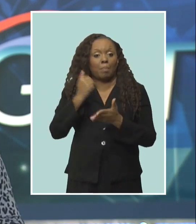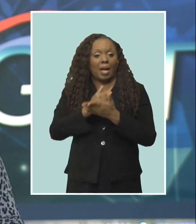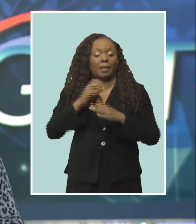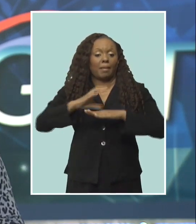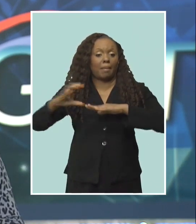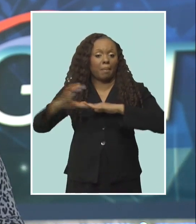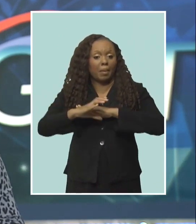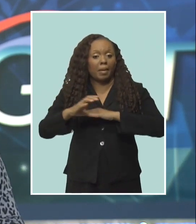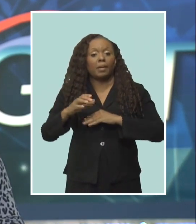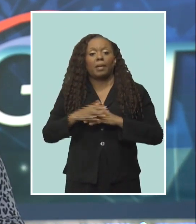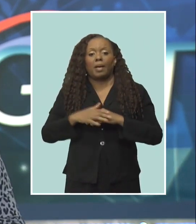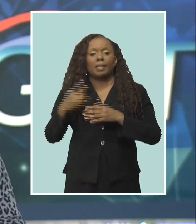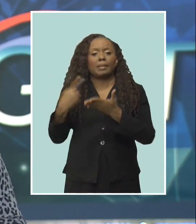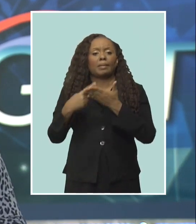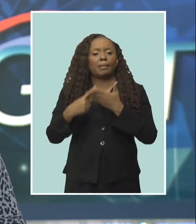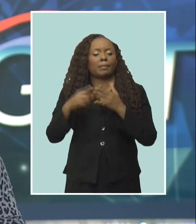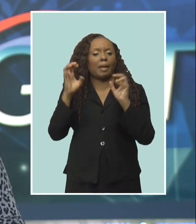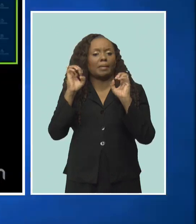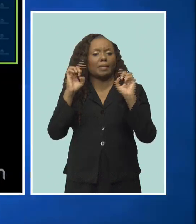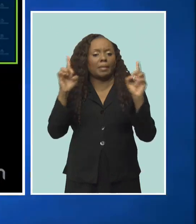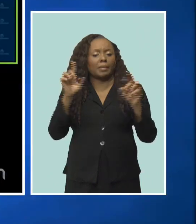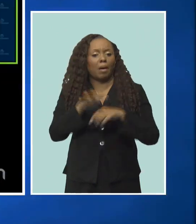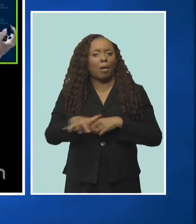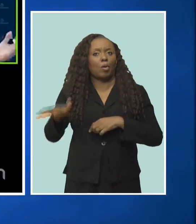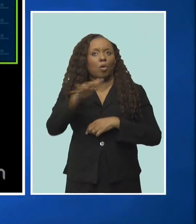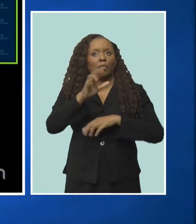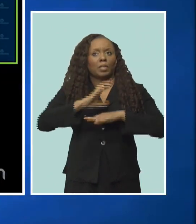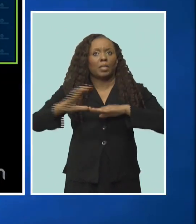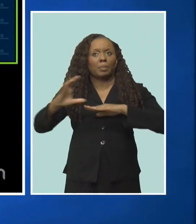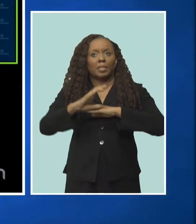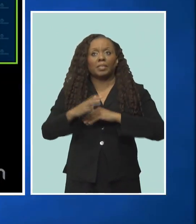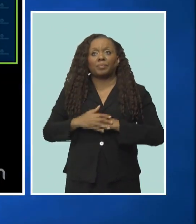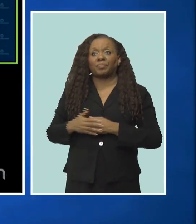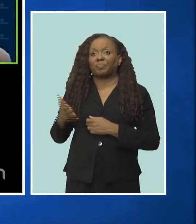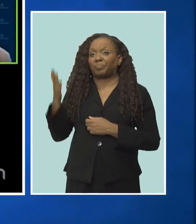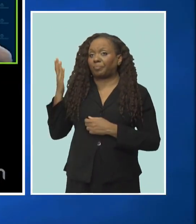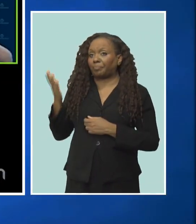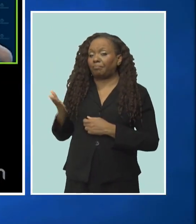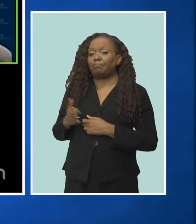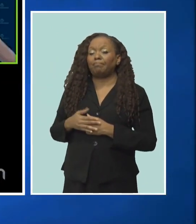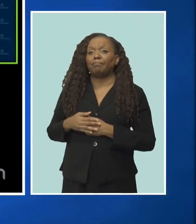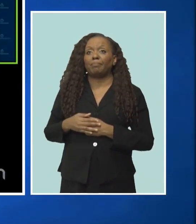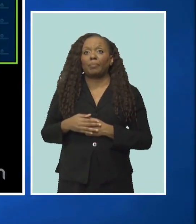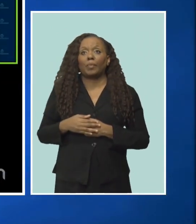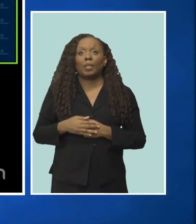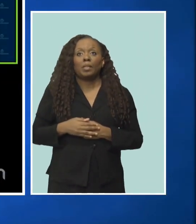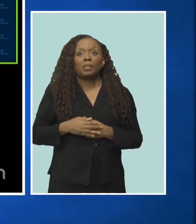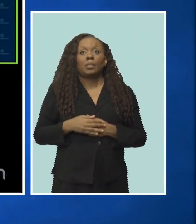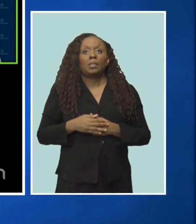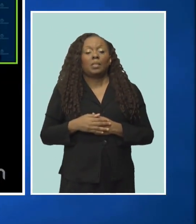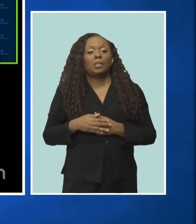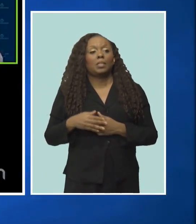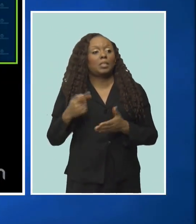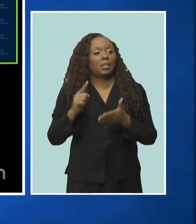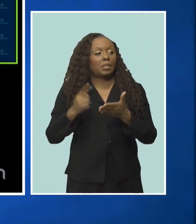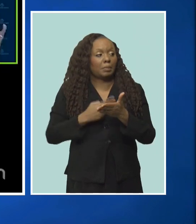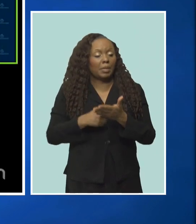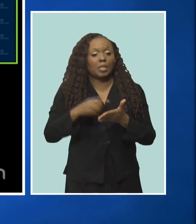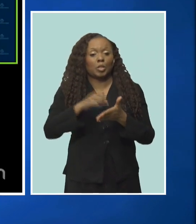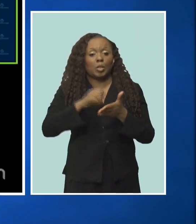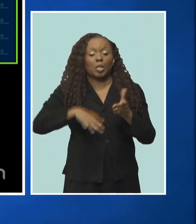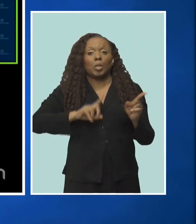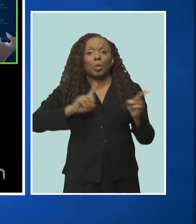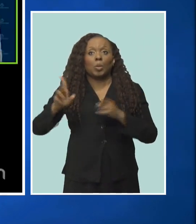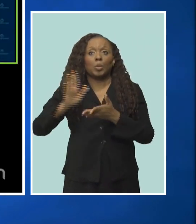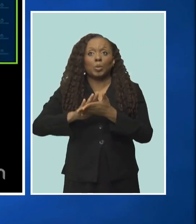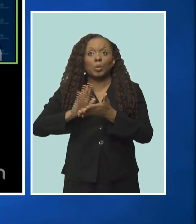crisis in the region was discussed. Very often what happens is that students go to school, they learn certain things,